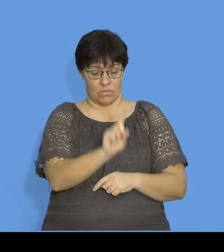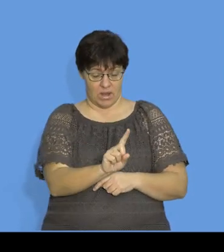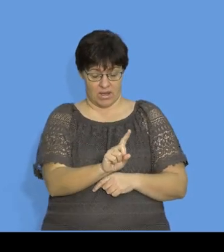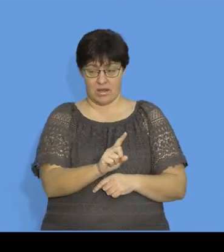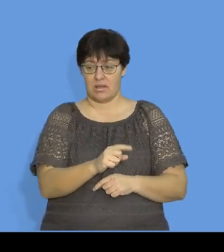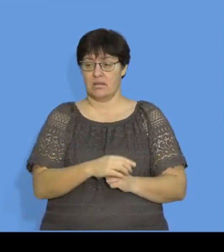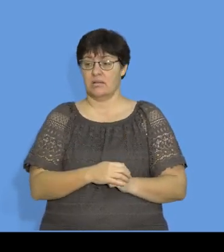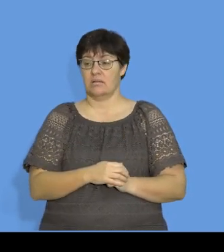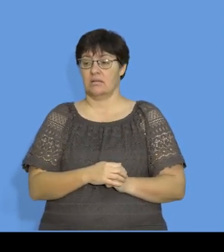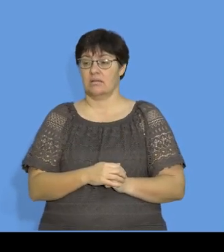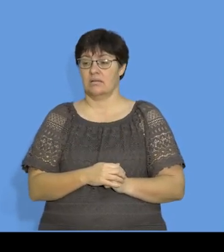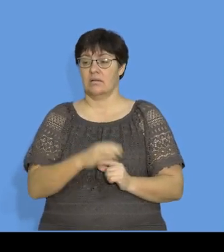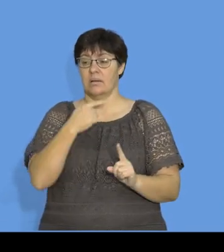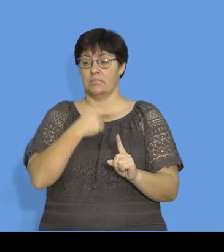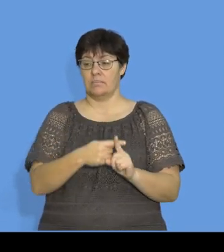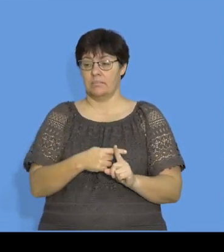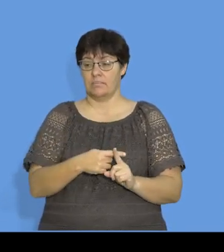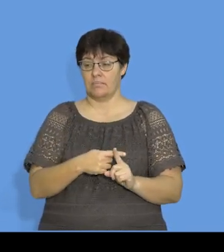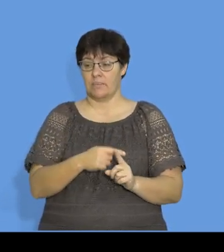my total